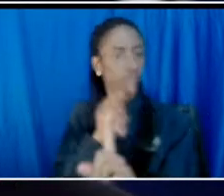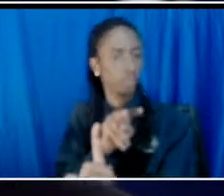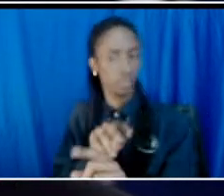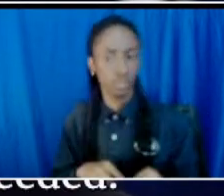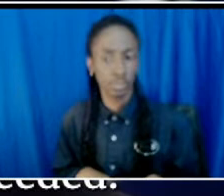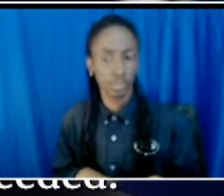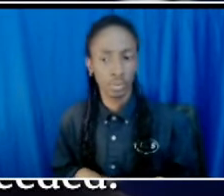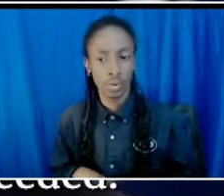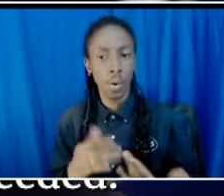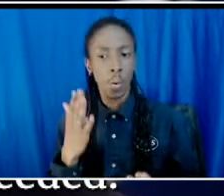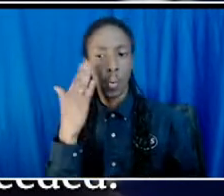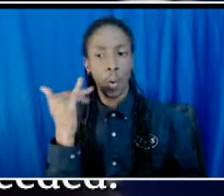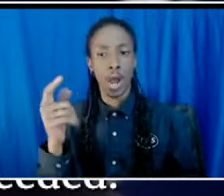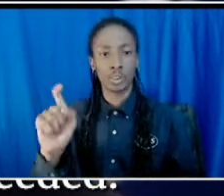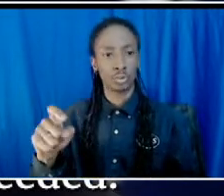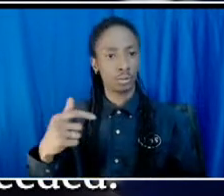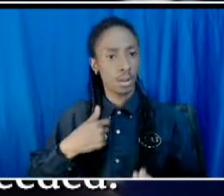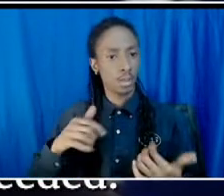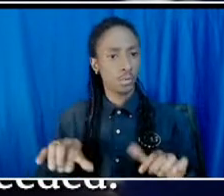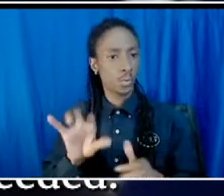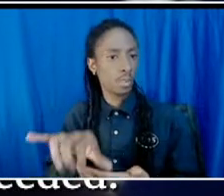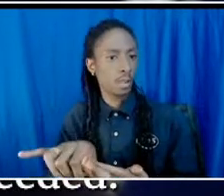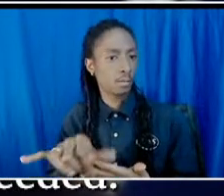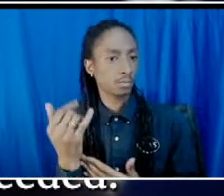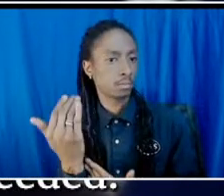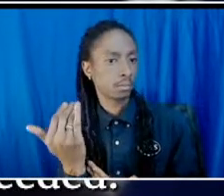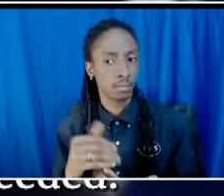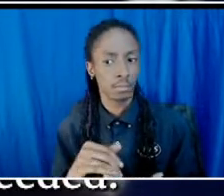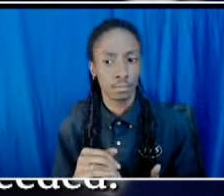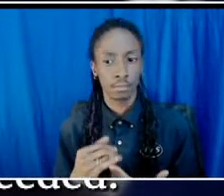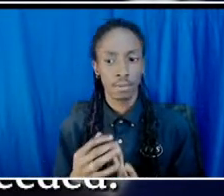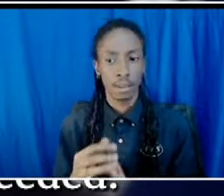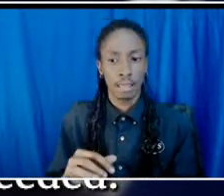that? You know, that's how the discussion then